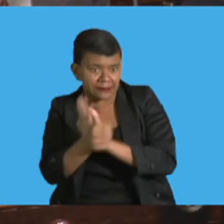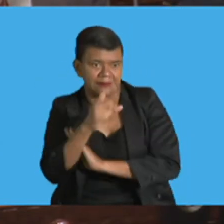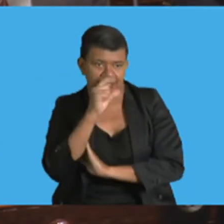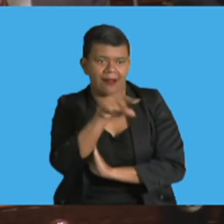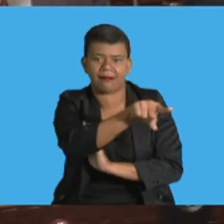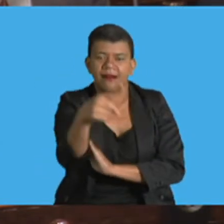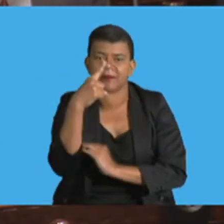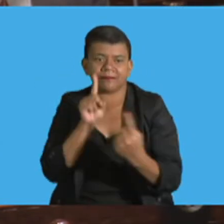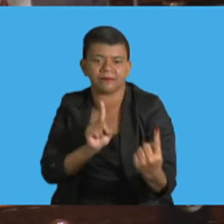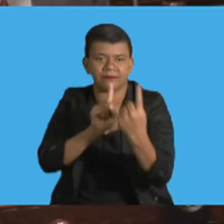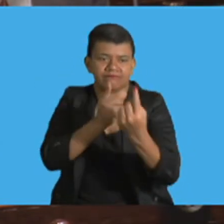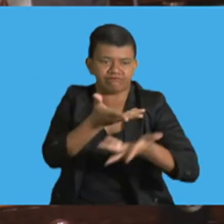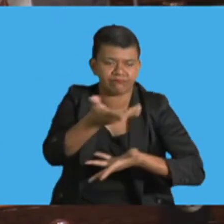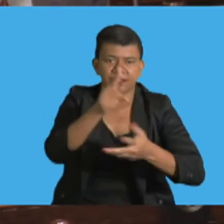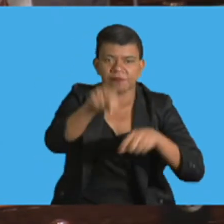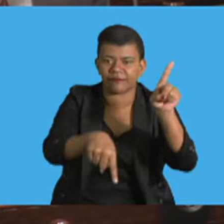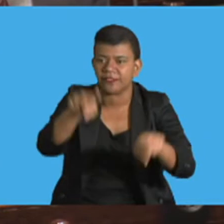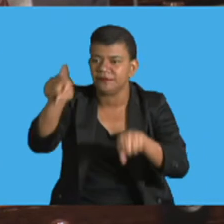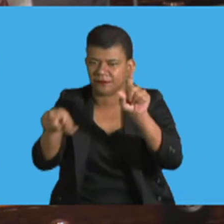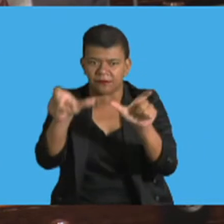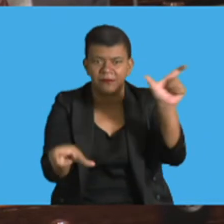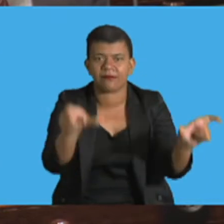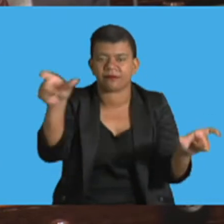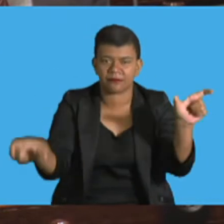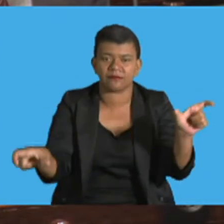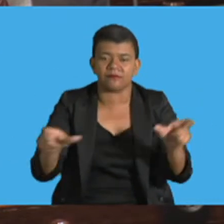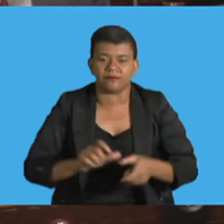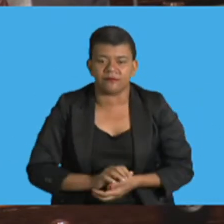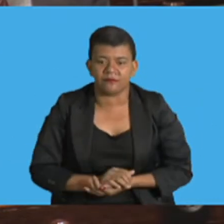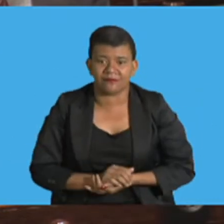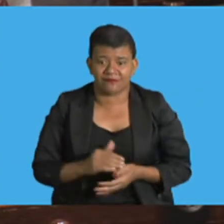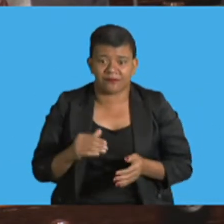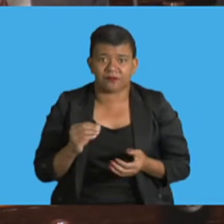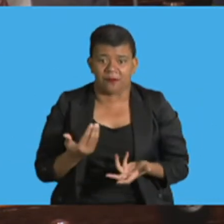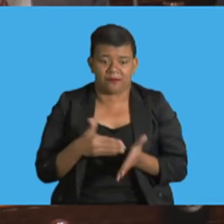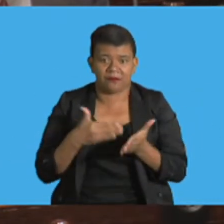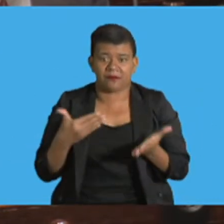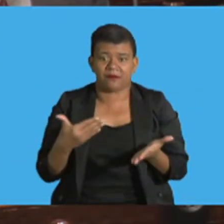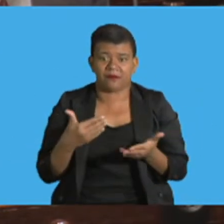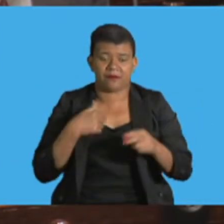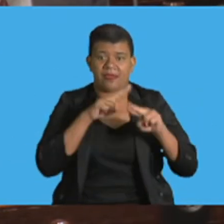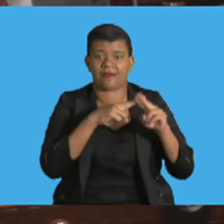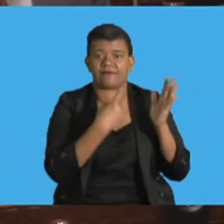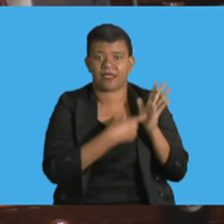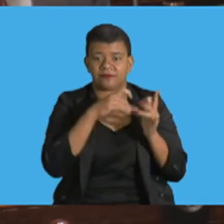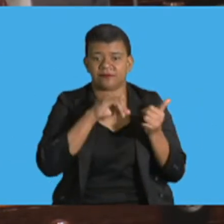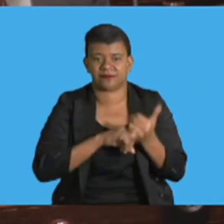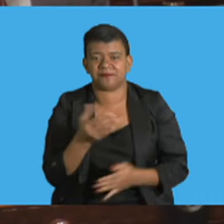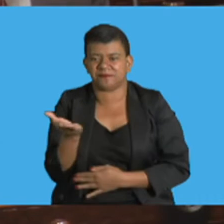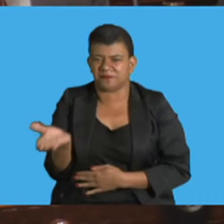within FRCS. We have publicly sort of chastised the idea of FRCS staff being very heavy-handed. And I've said this in